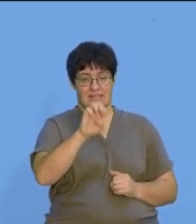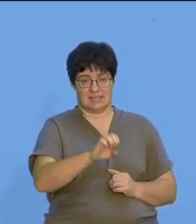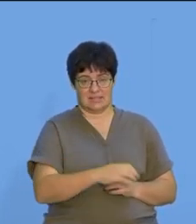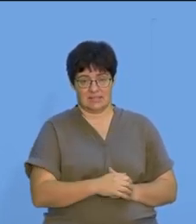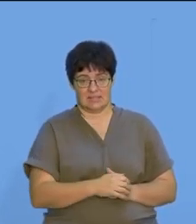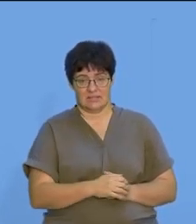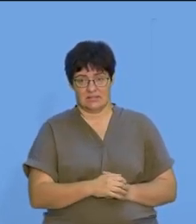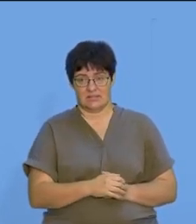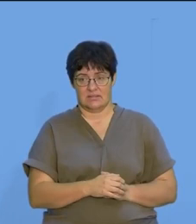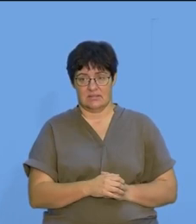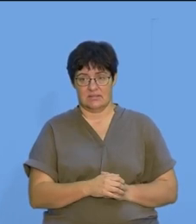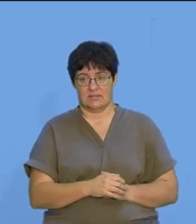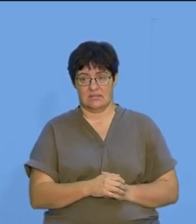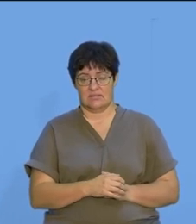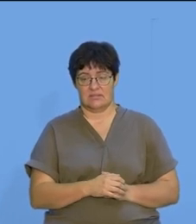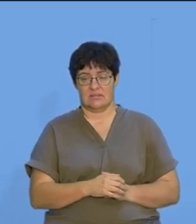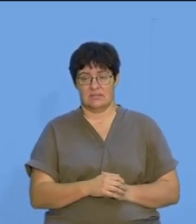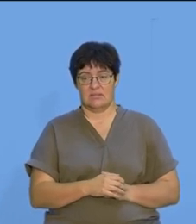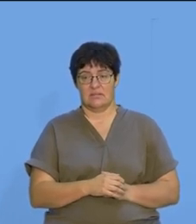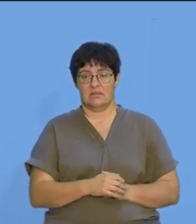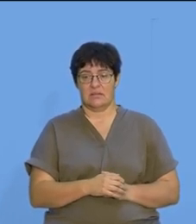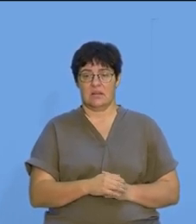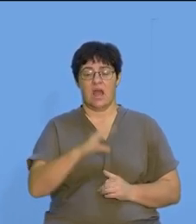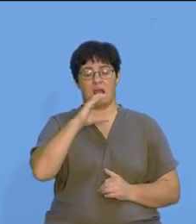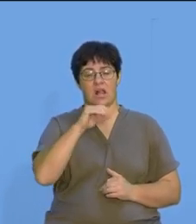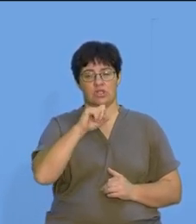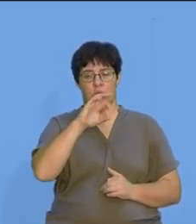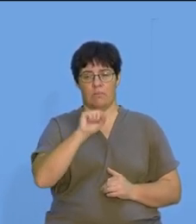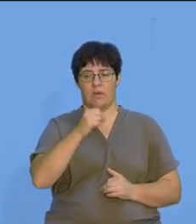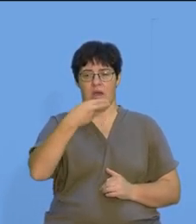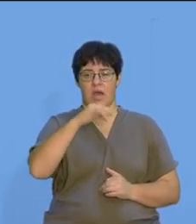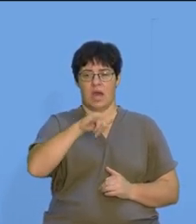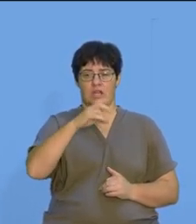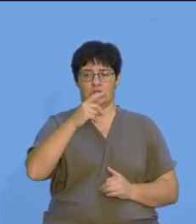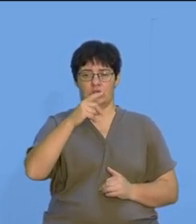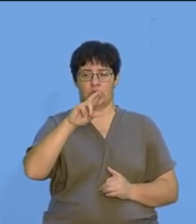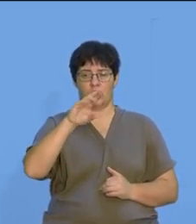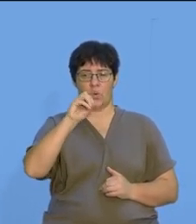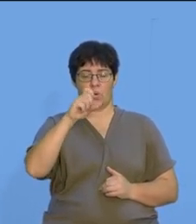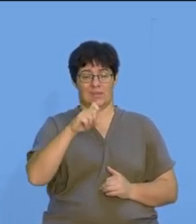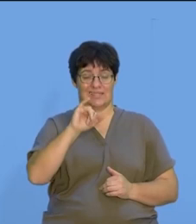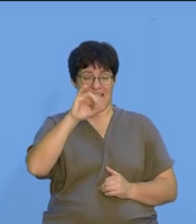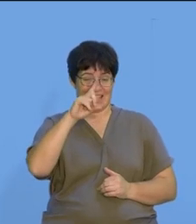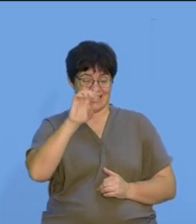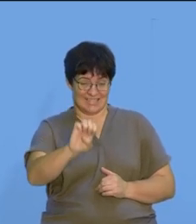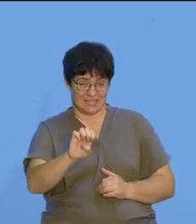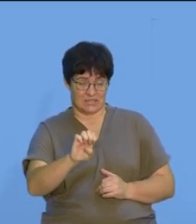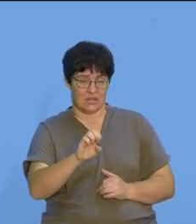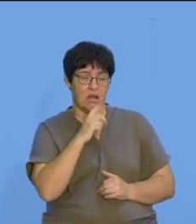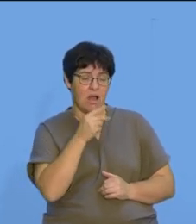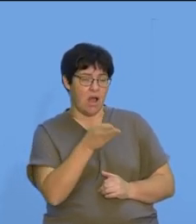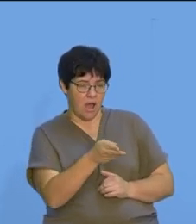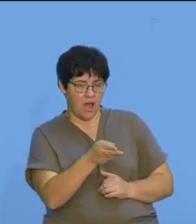sulfate, right? So that's the name, okay? And then calcium hydroxide, okay? The elements